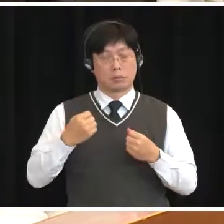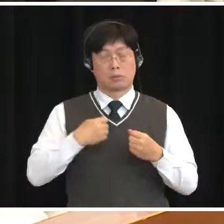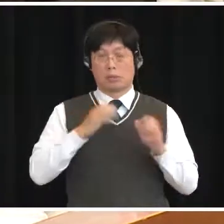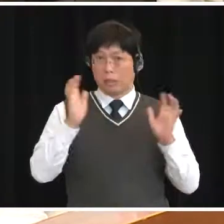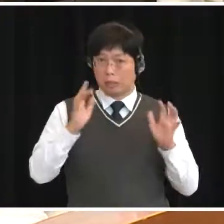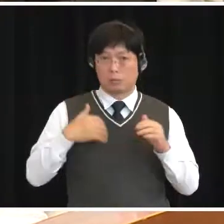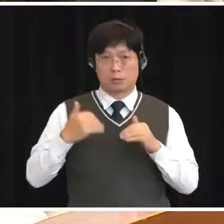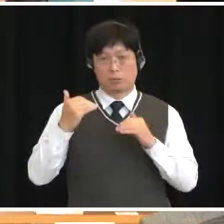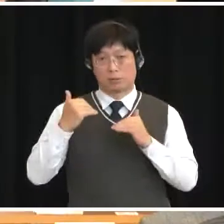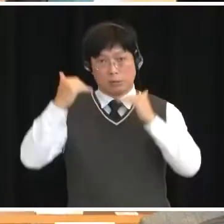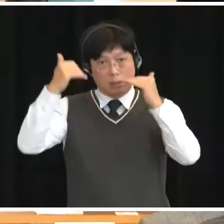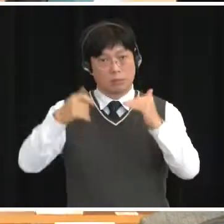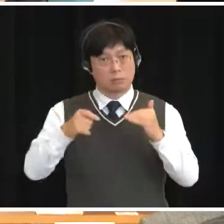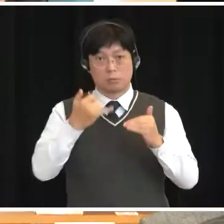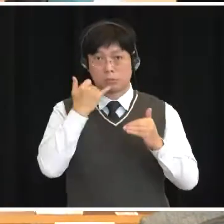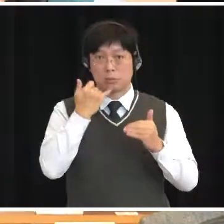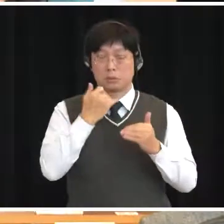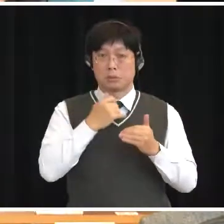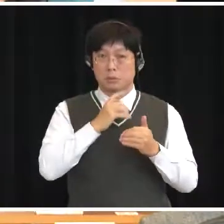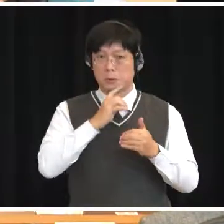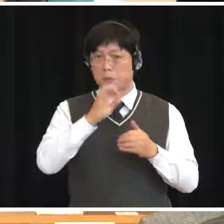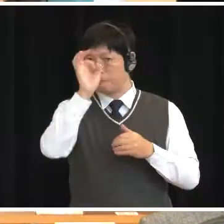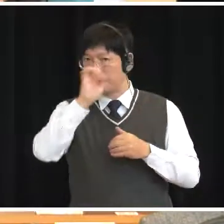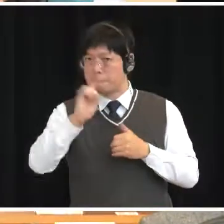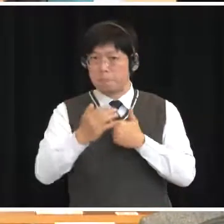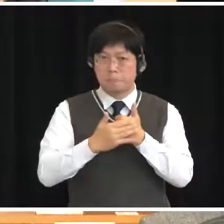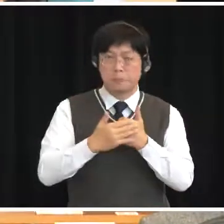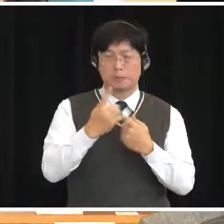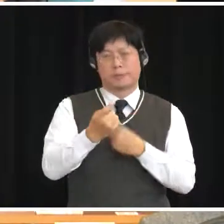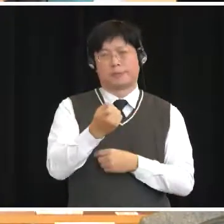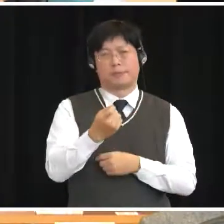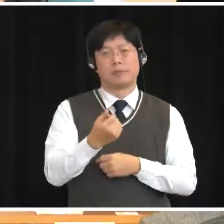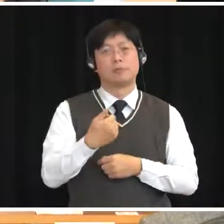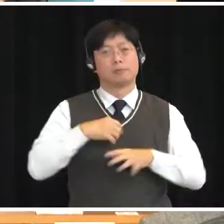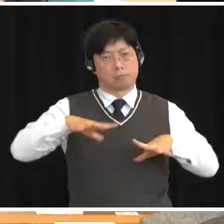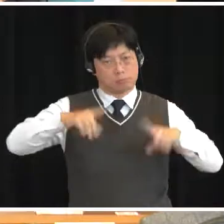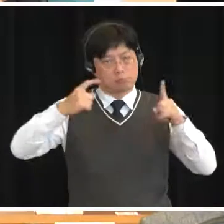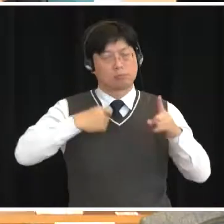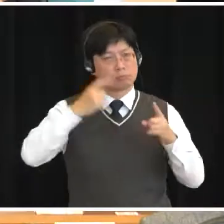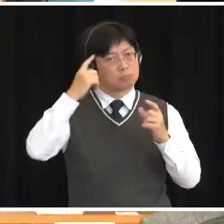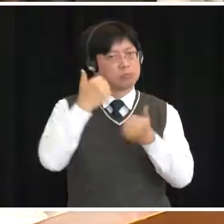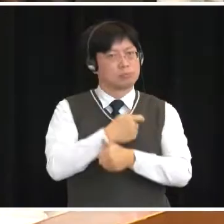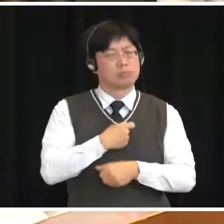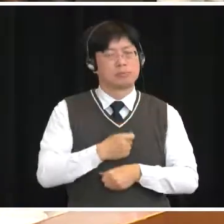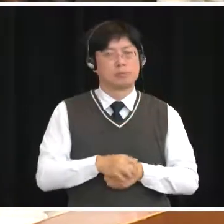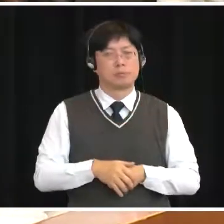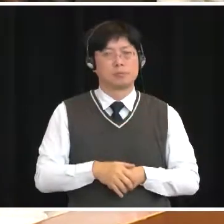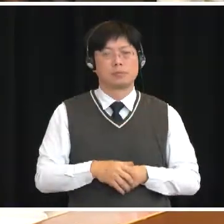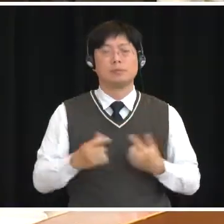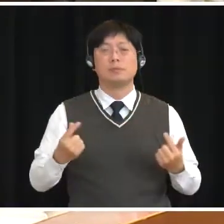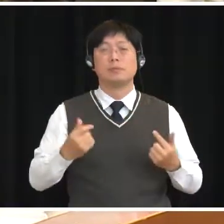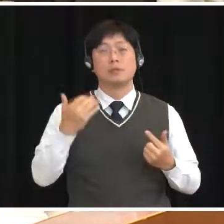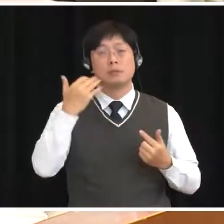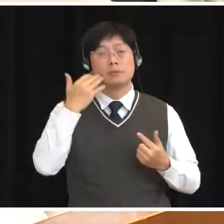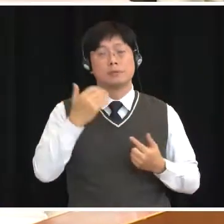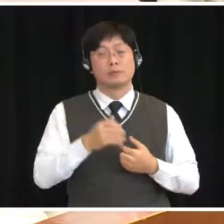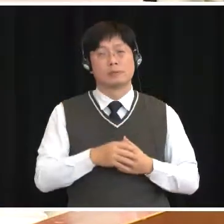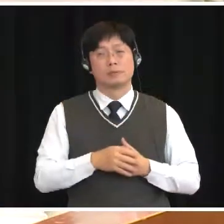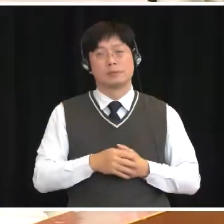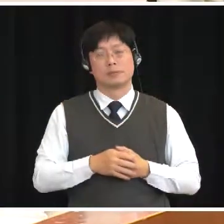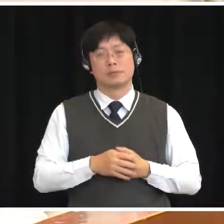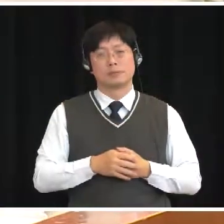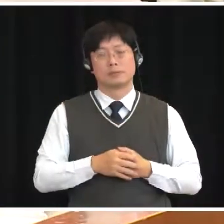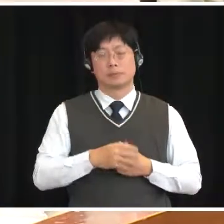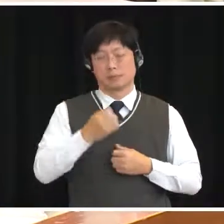And children have less resources than adults. So that's a factor we have to